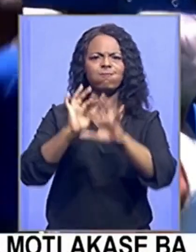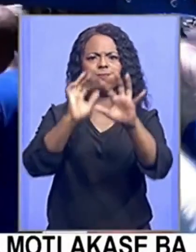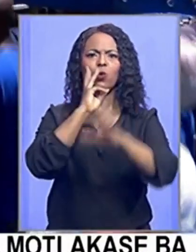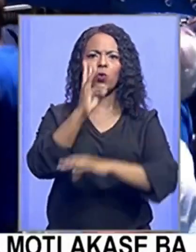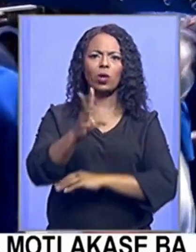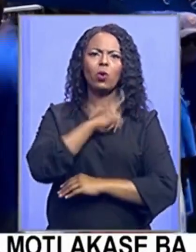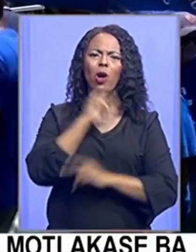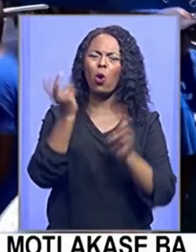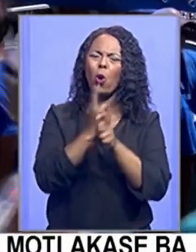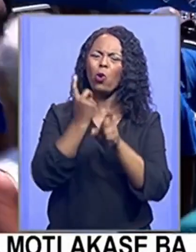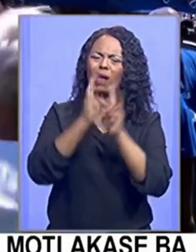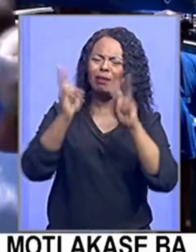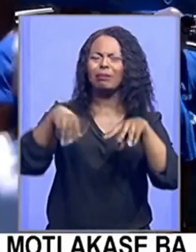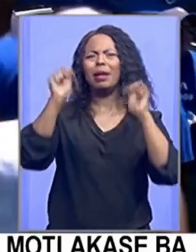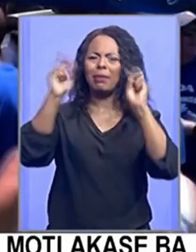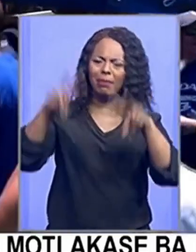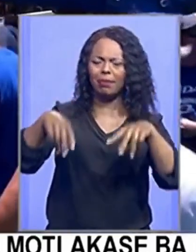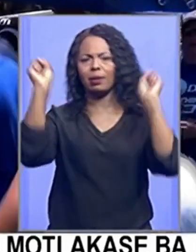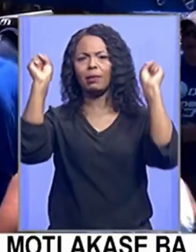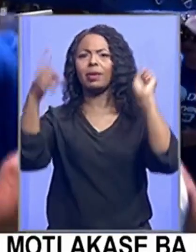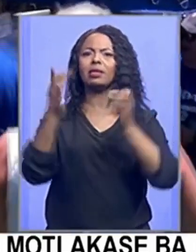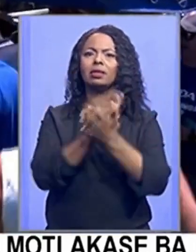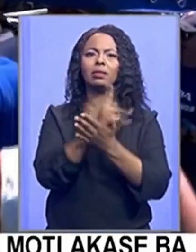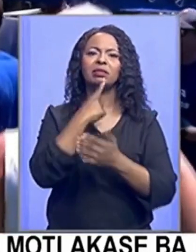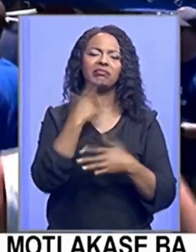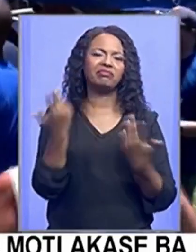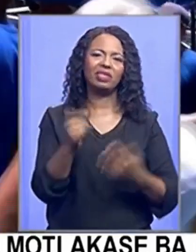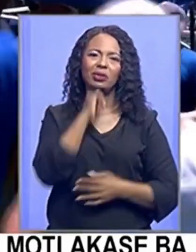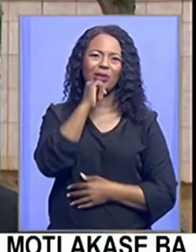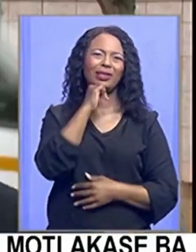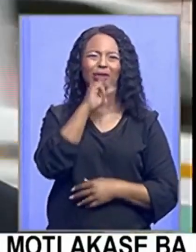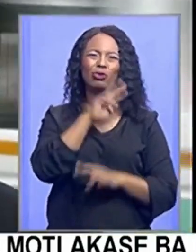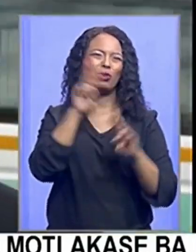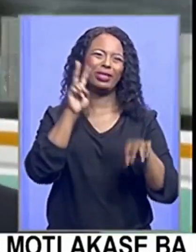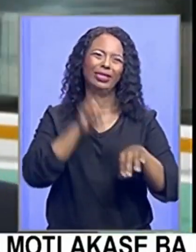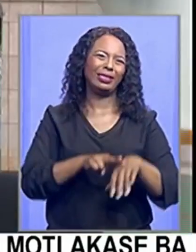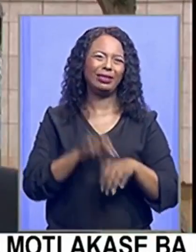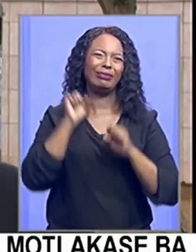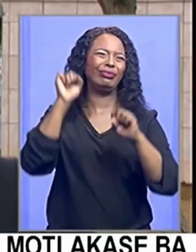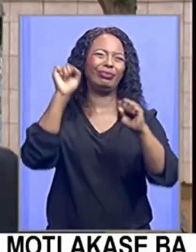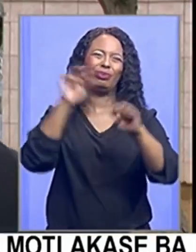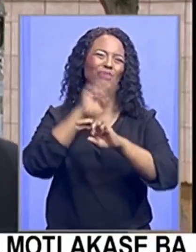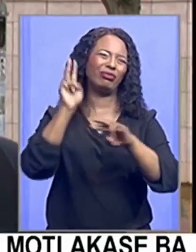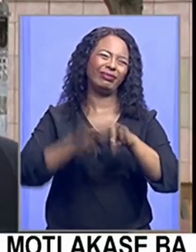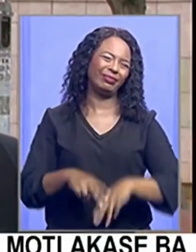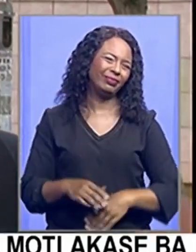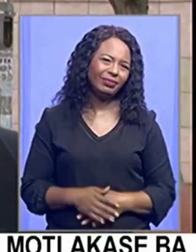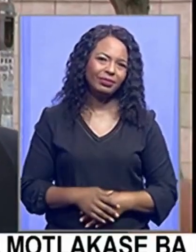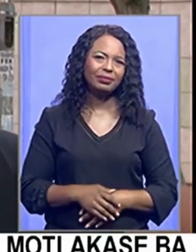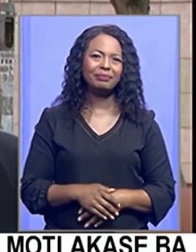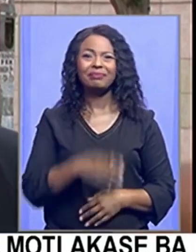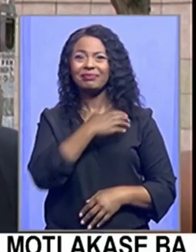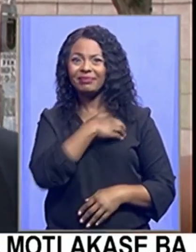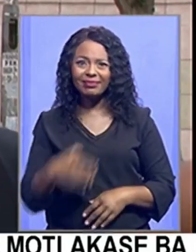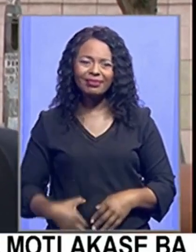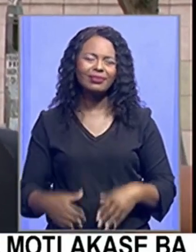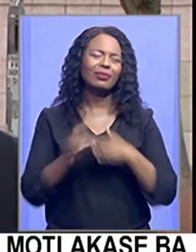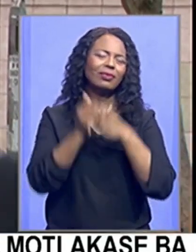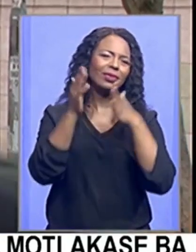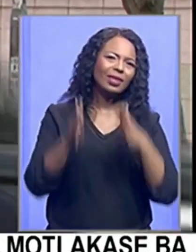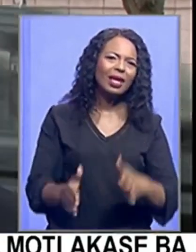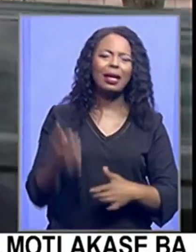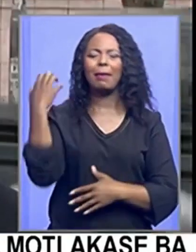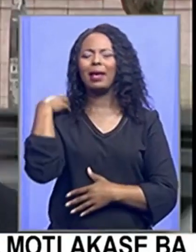tingwa kgafetsa motlakase ha ba bona bare ha ho tlhokeho ya mohwanto. Our leaders, our presidents, our ministers, our